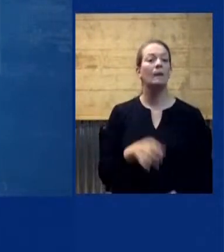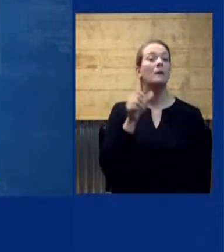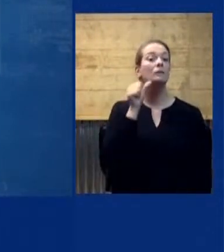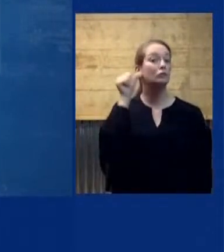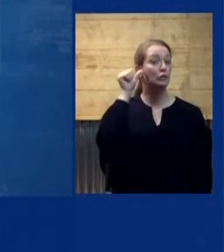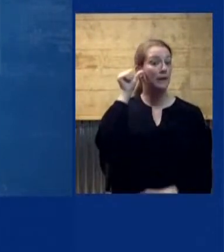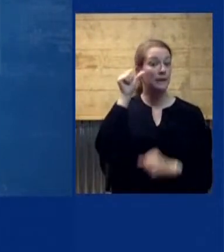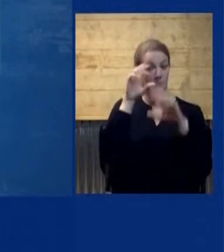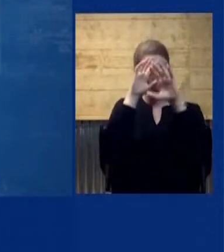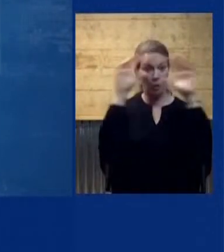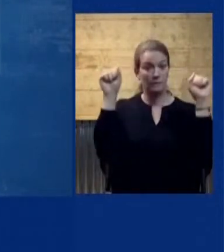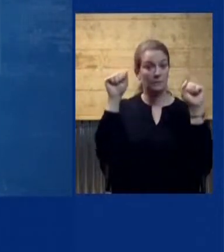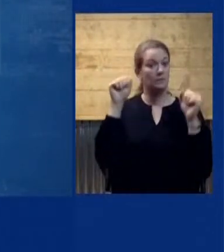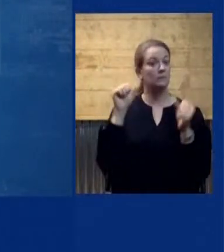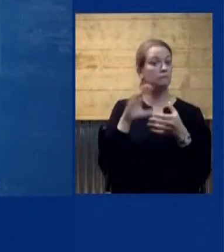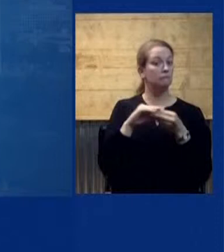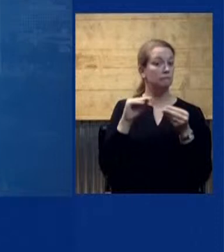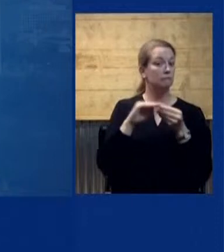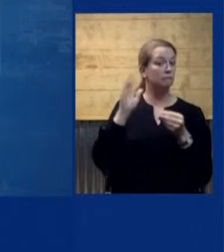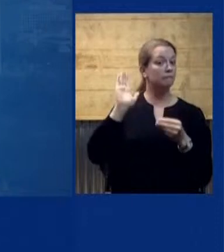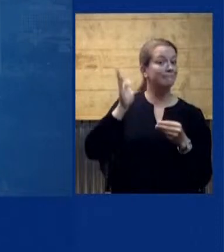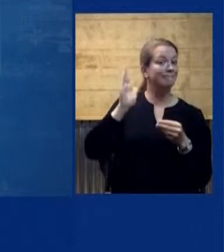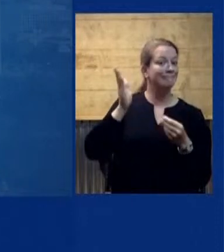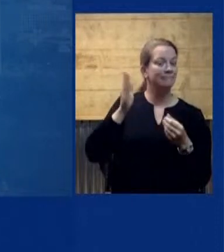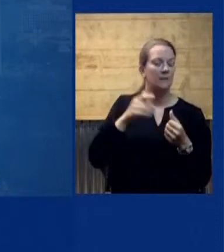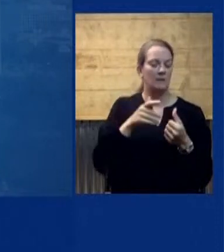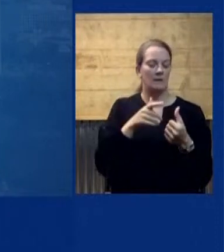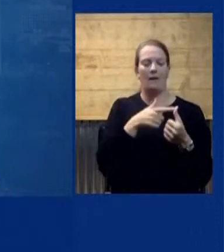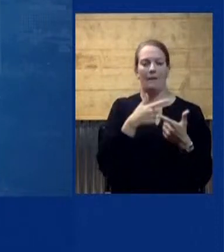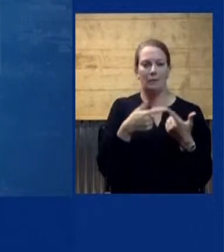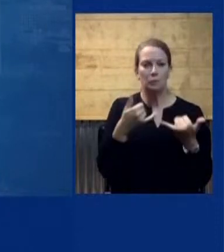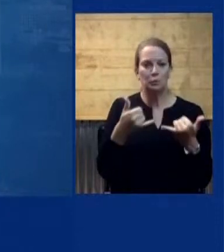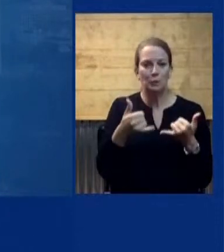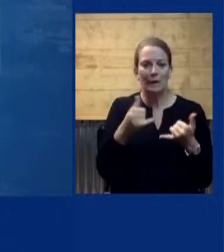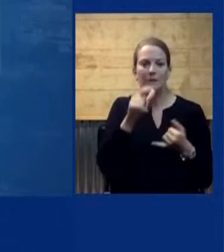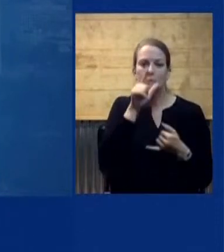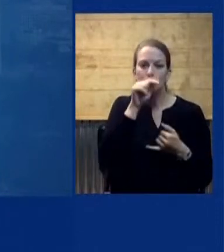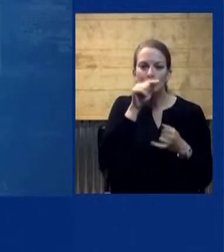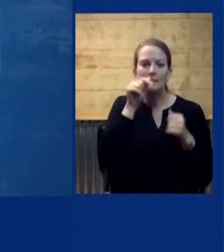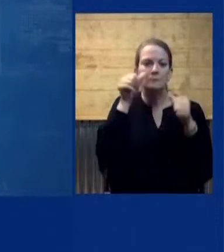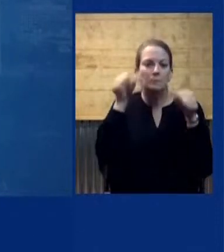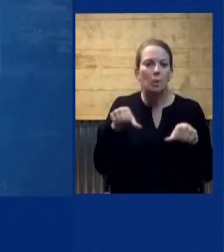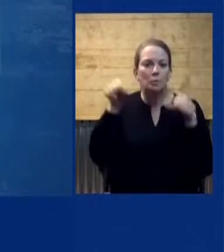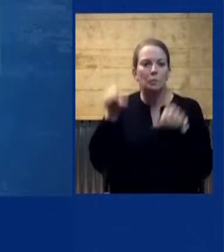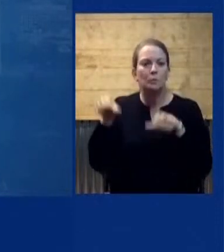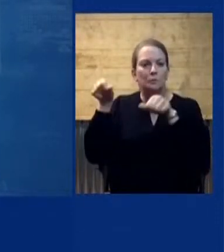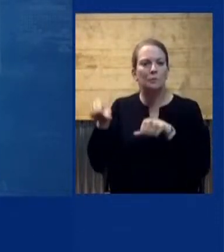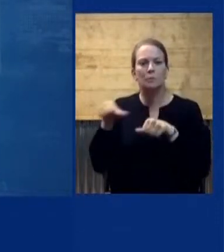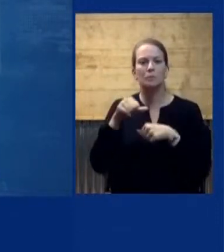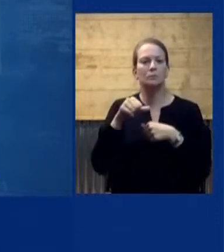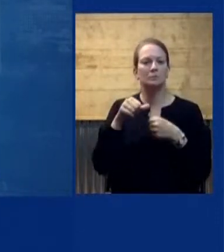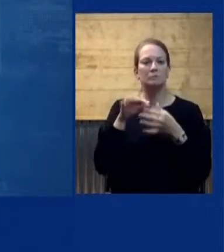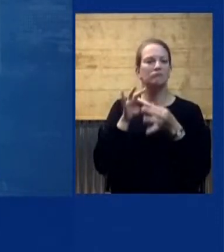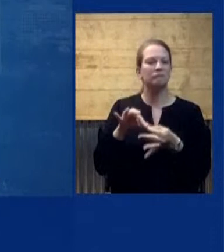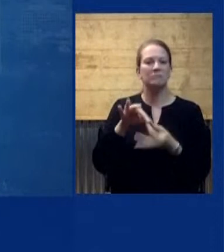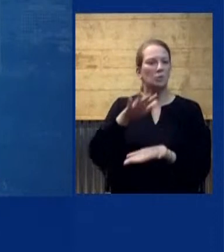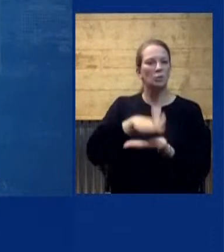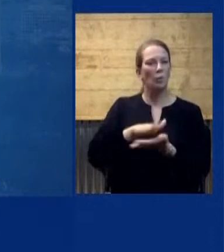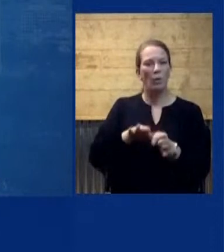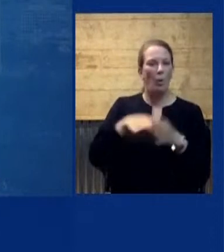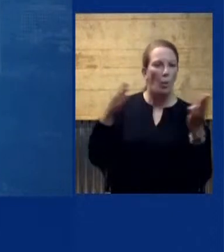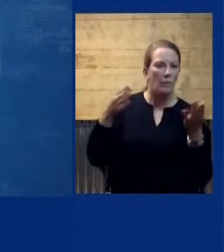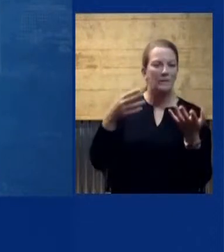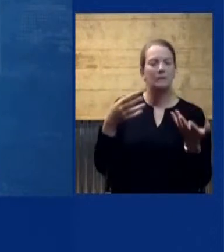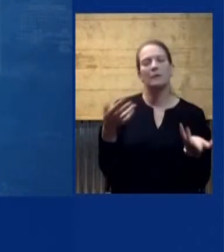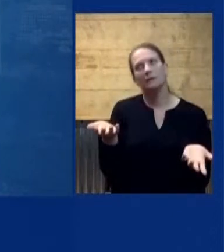and what he was tweeting about today on schools. And look, this is getting a